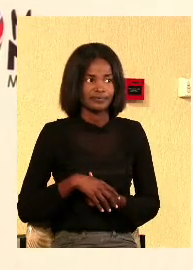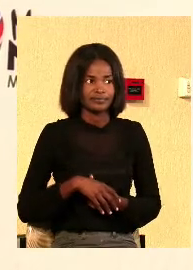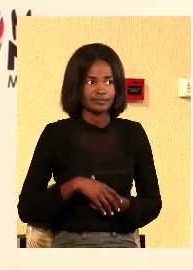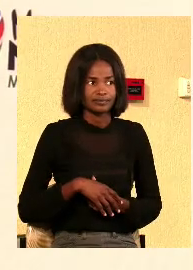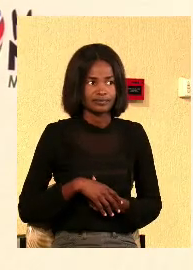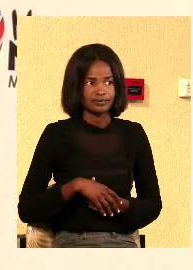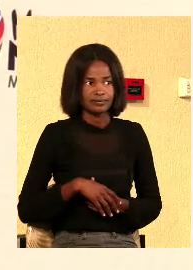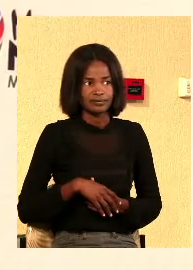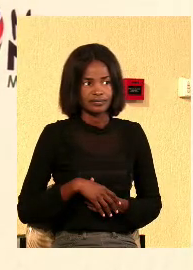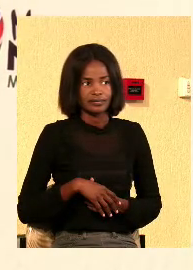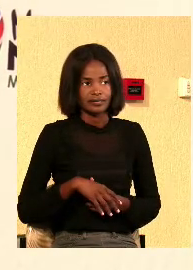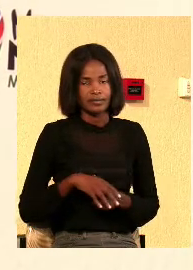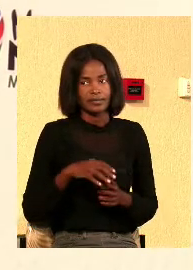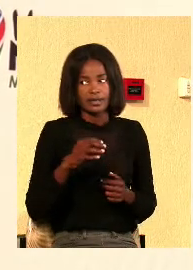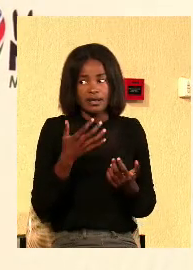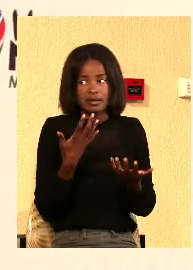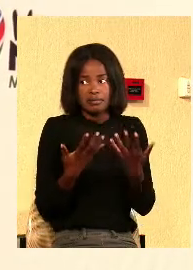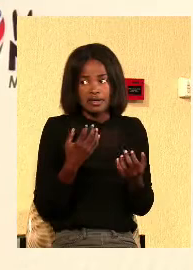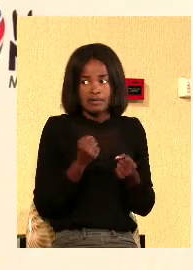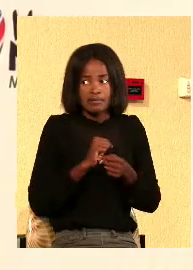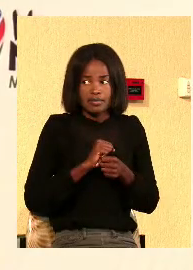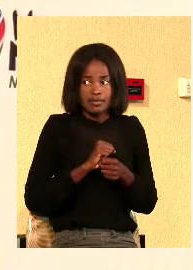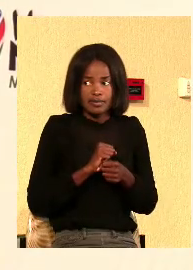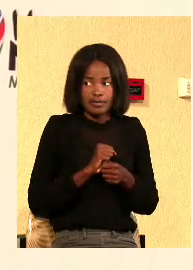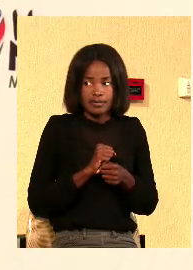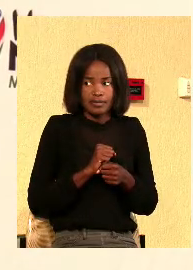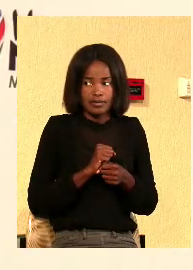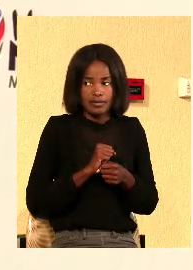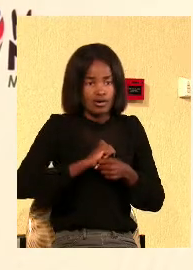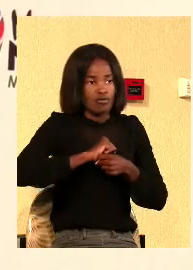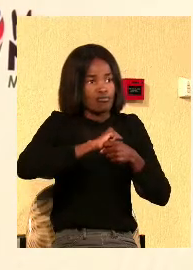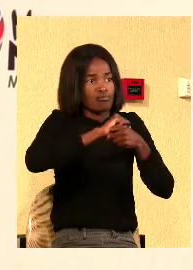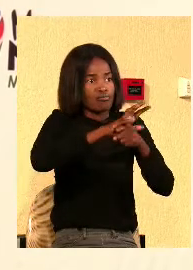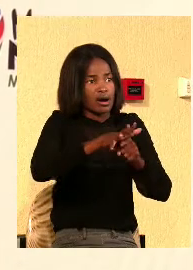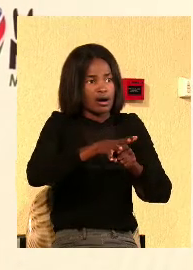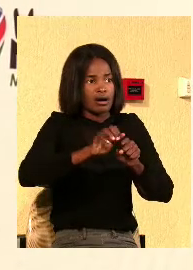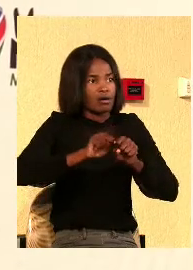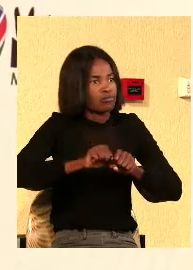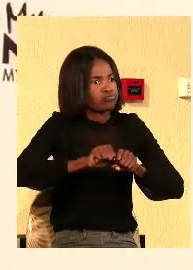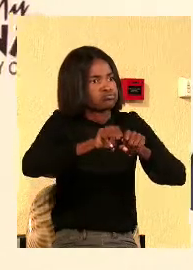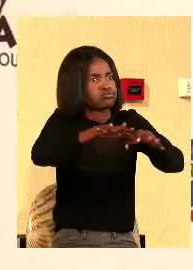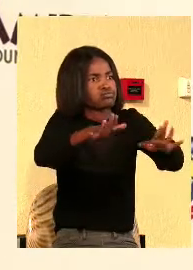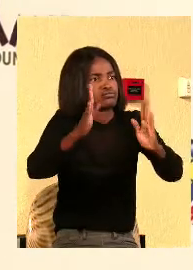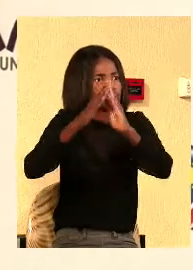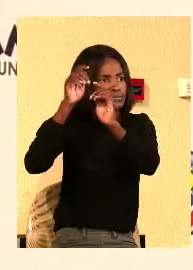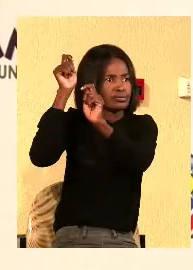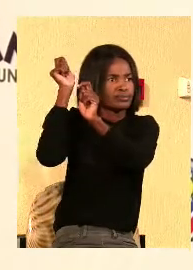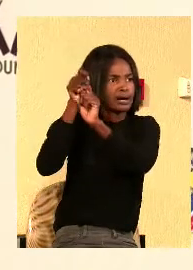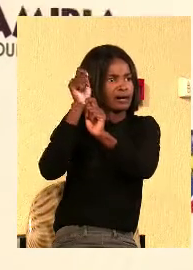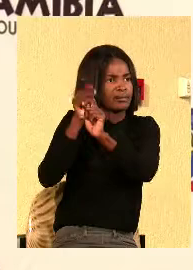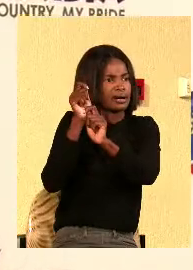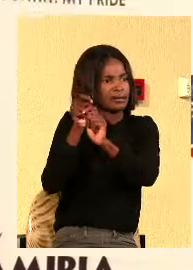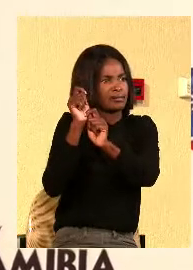Now, if the virus were to hit the informal settlements, what would